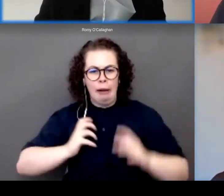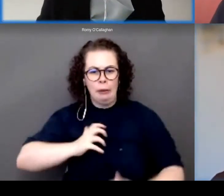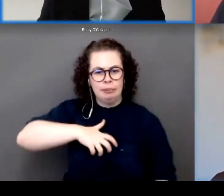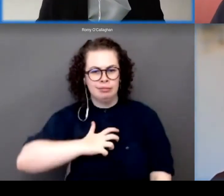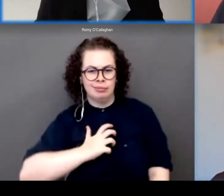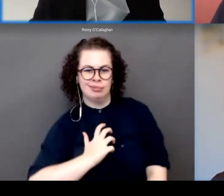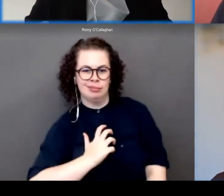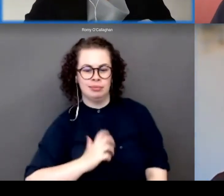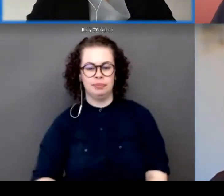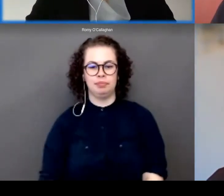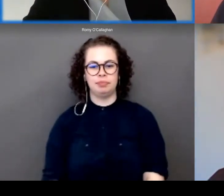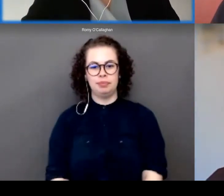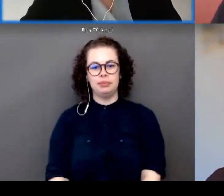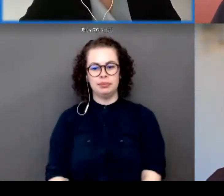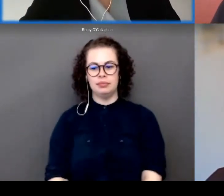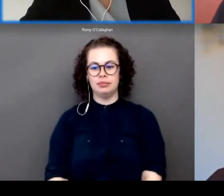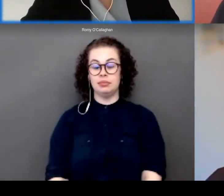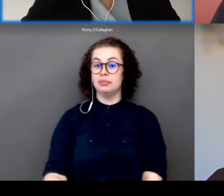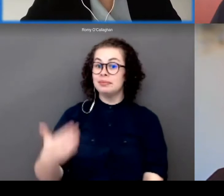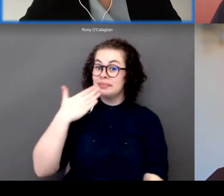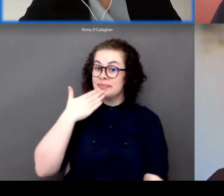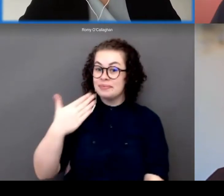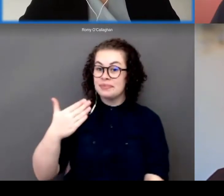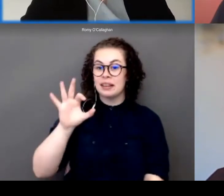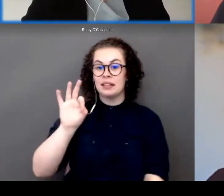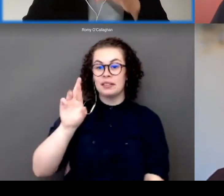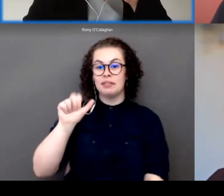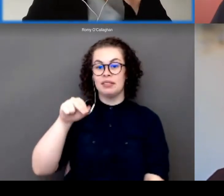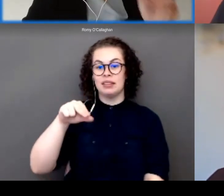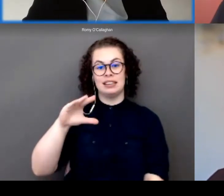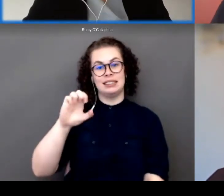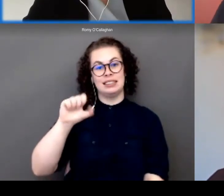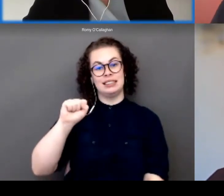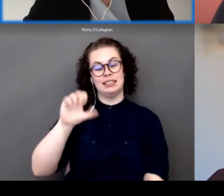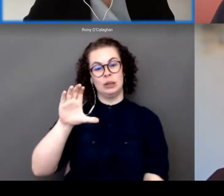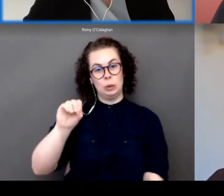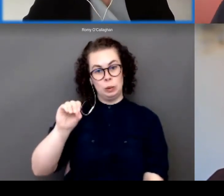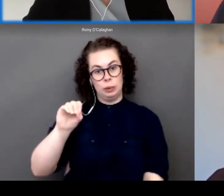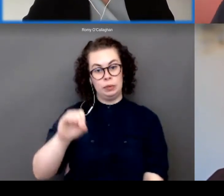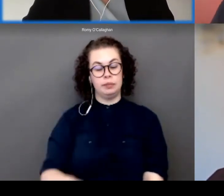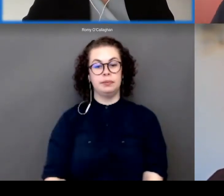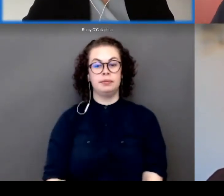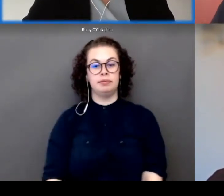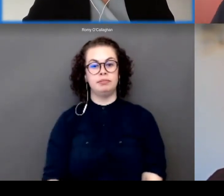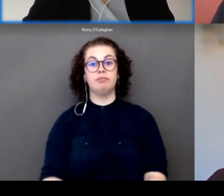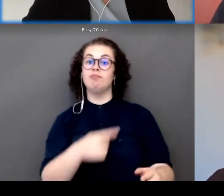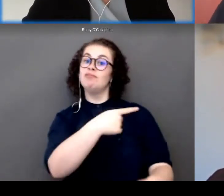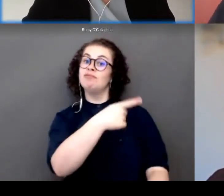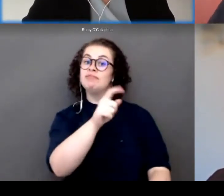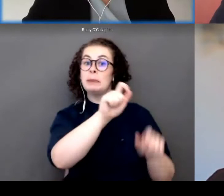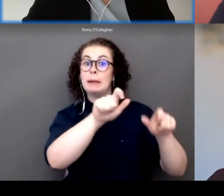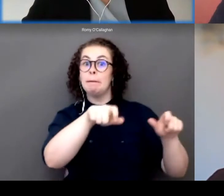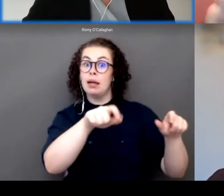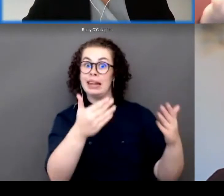Thank you very much, Francesco, for your answer. Then we have a question from the public